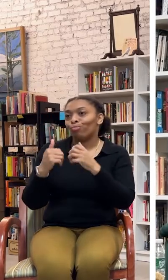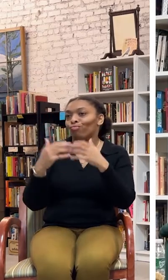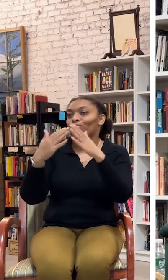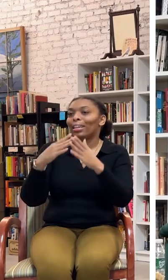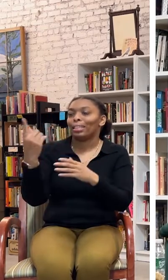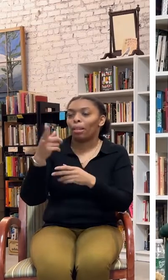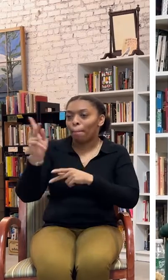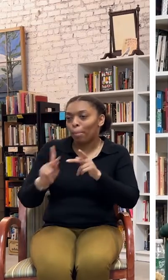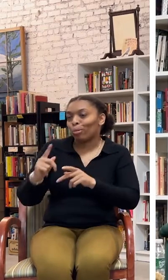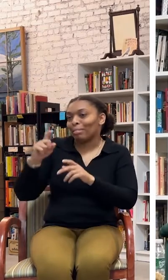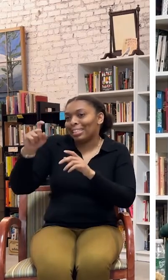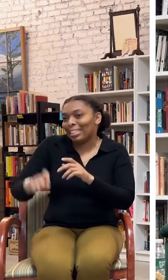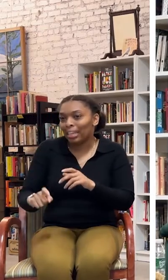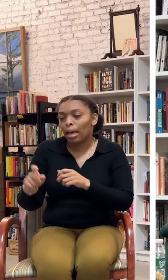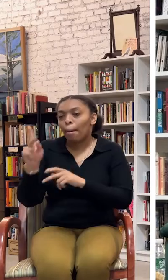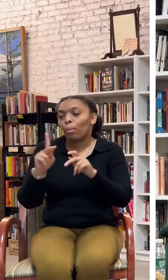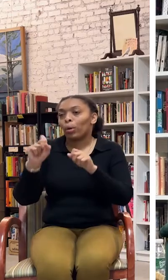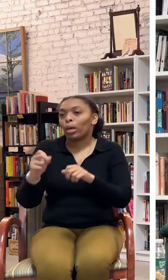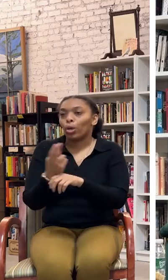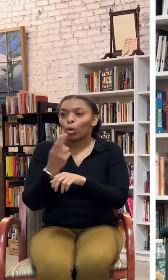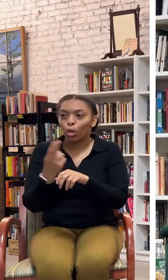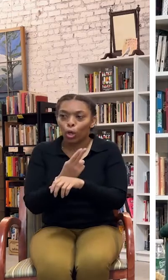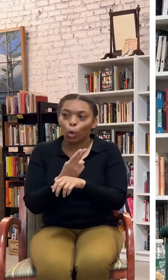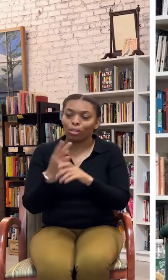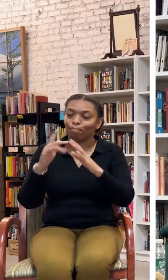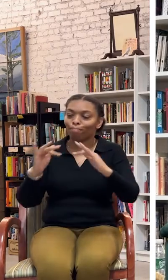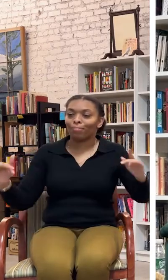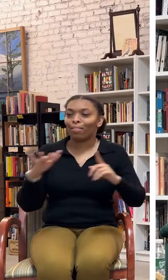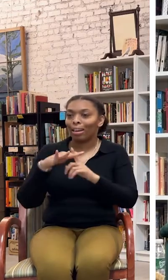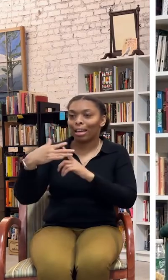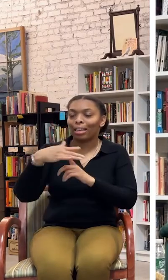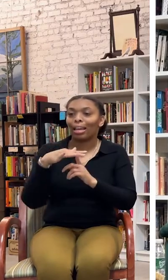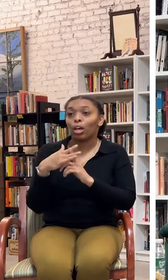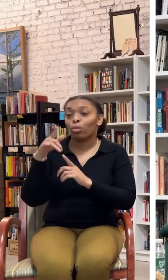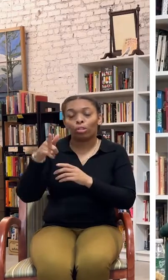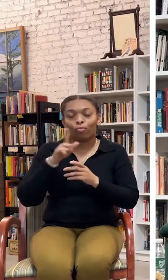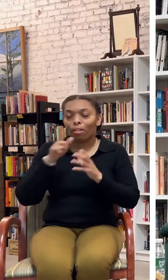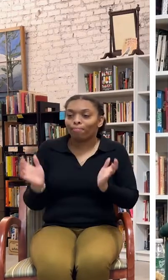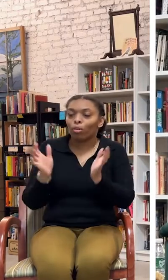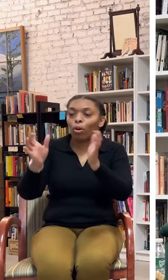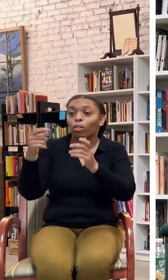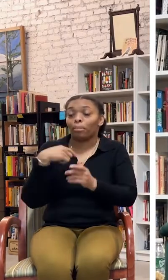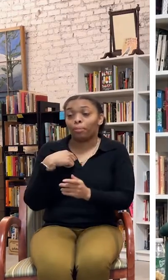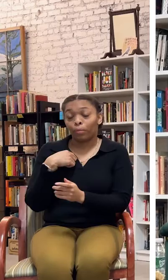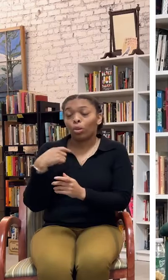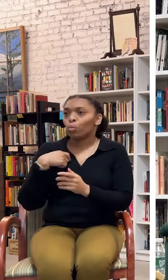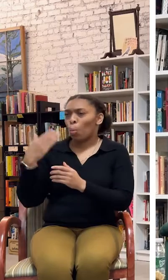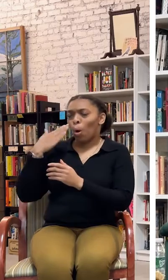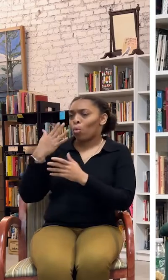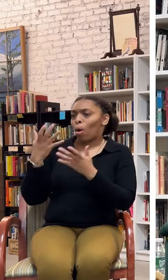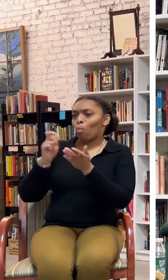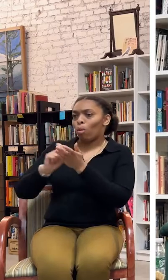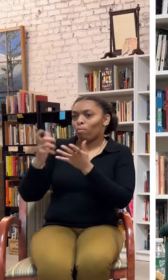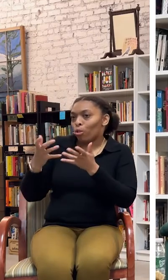need, that people can use in various contexts. And that Rakia really pushed me. When I first started, I knew what I wanted to write about, but in terms